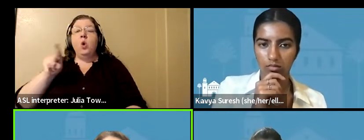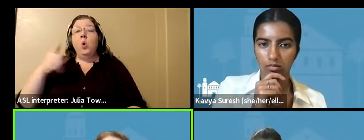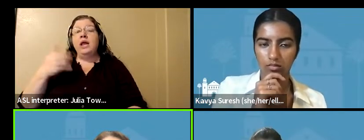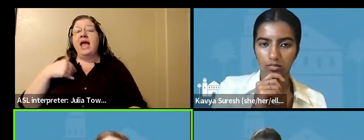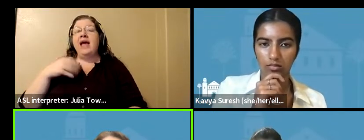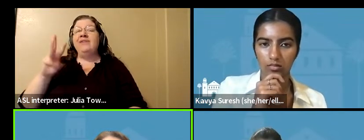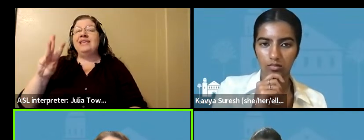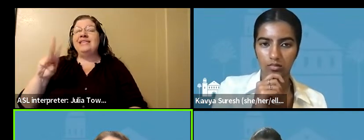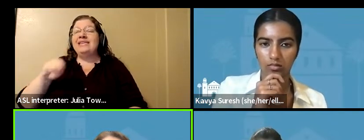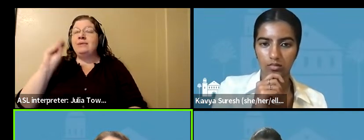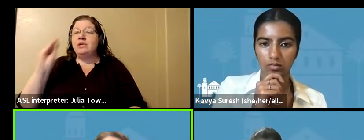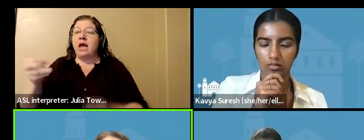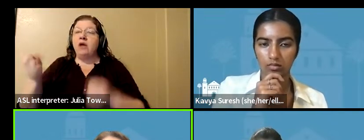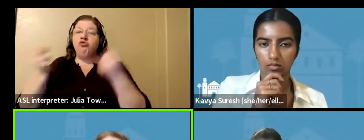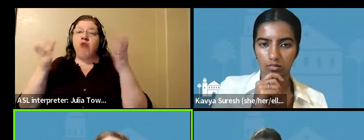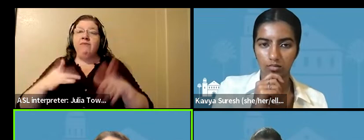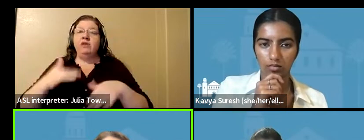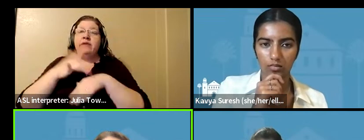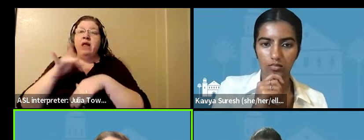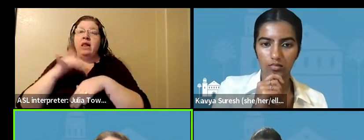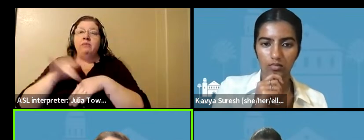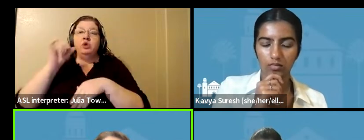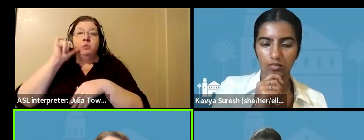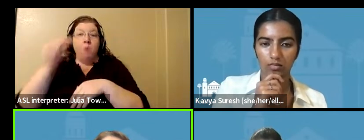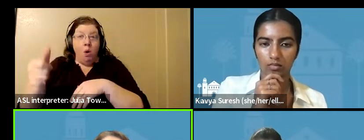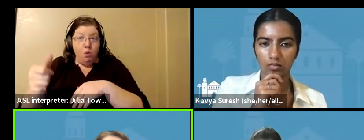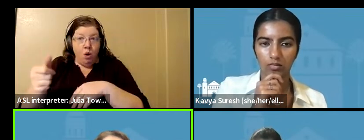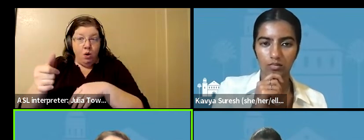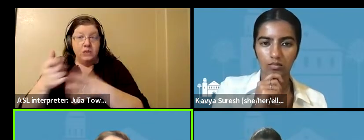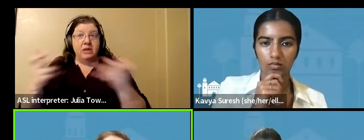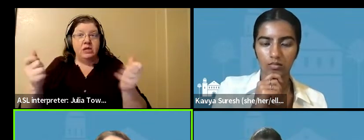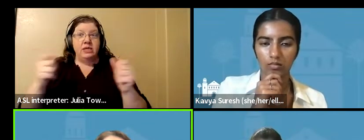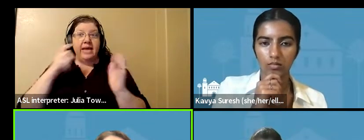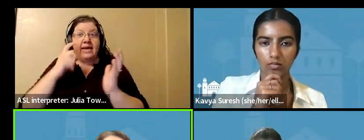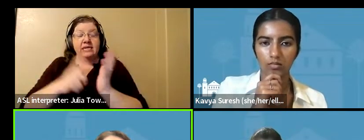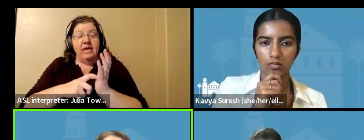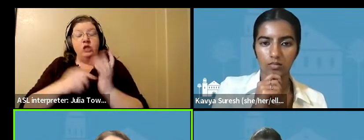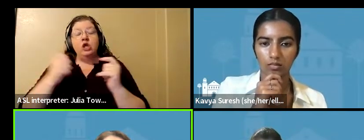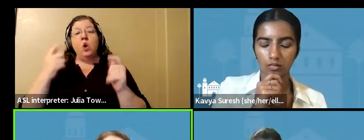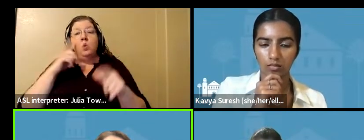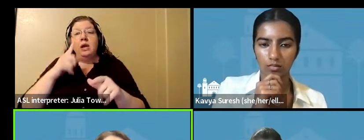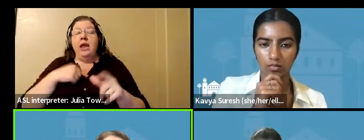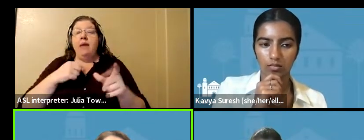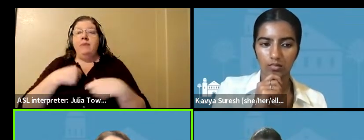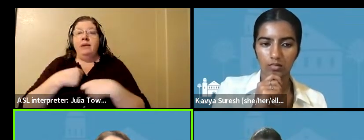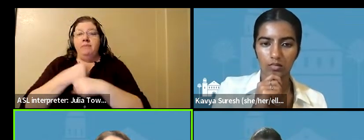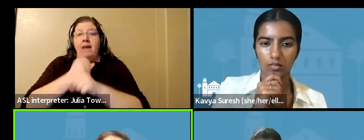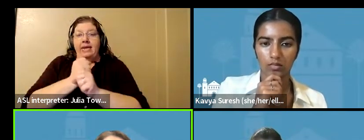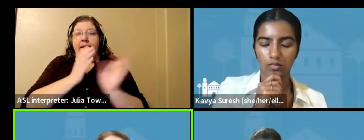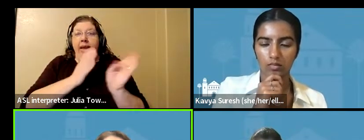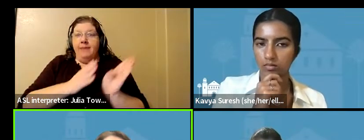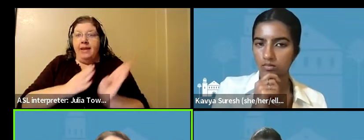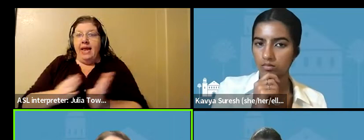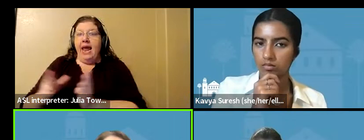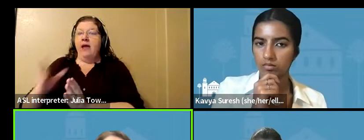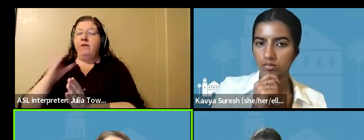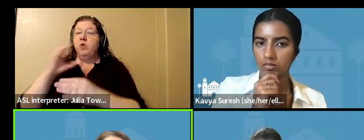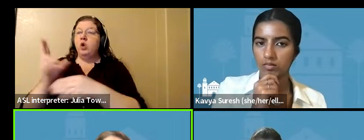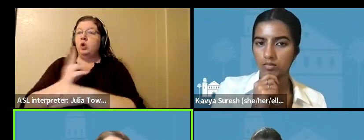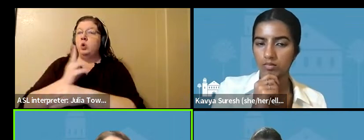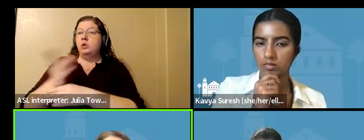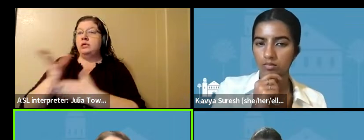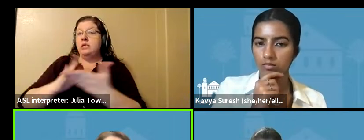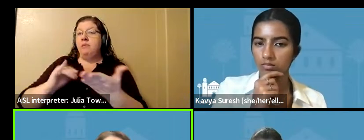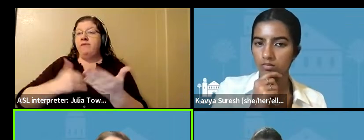60% of their drivers available tomorrow, as far as they can tell. So we have been putting together a plan on using some of our